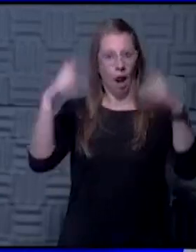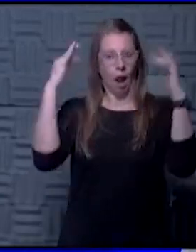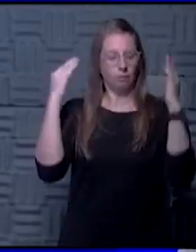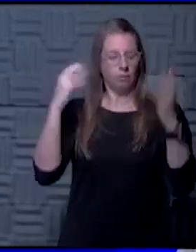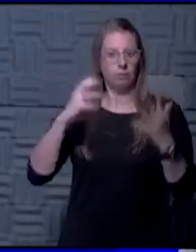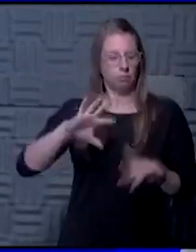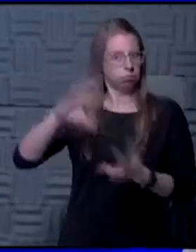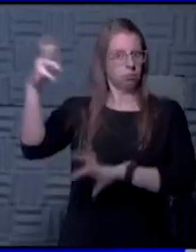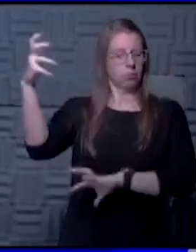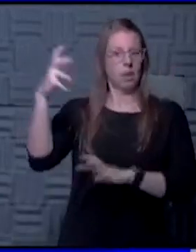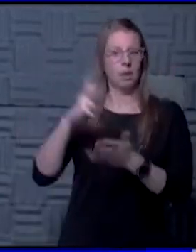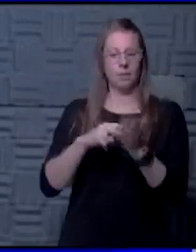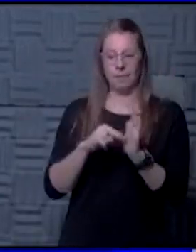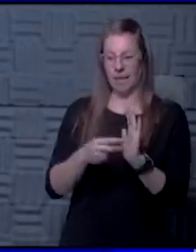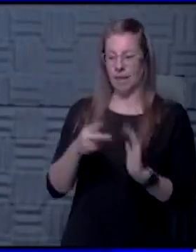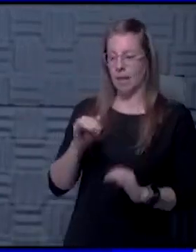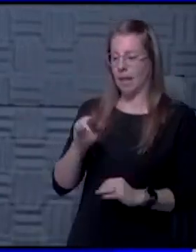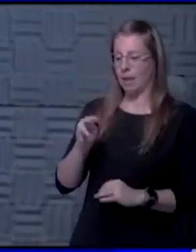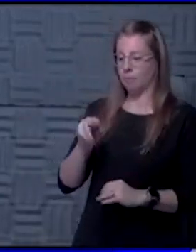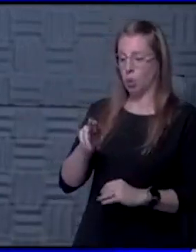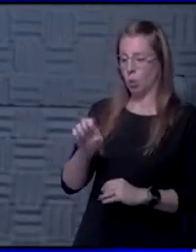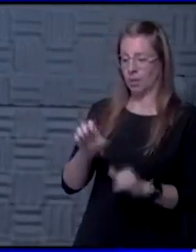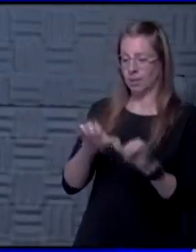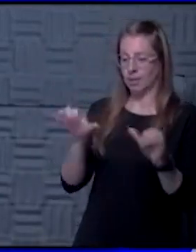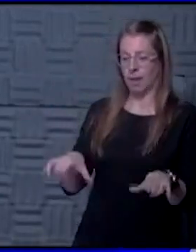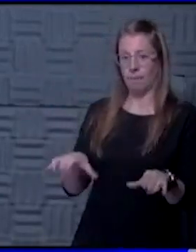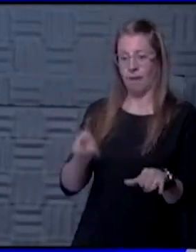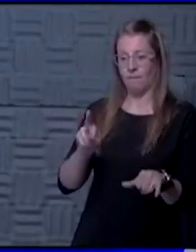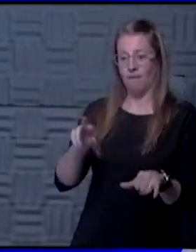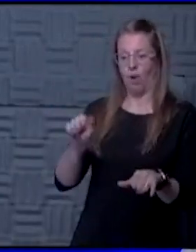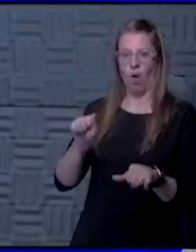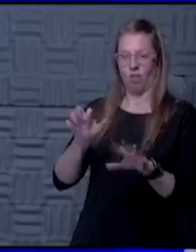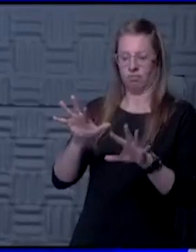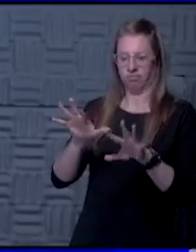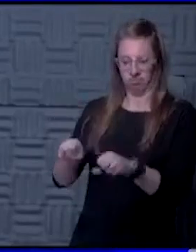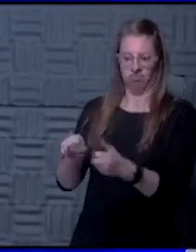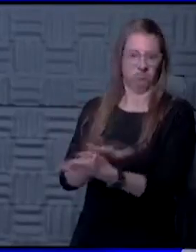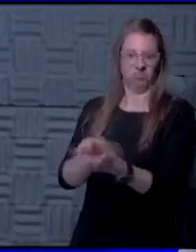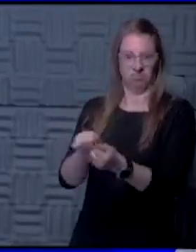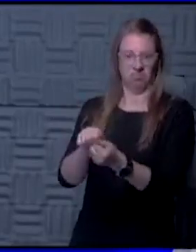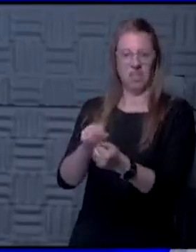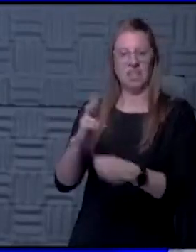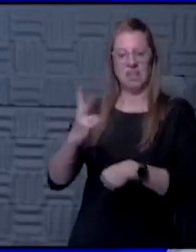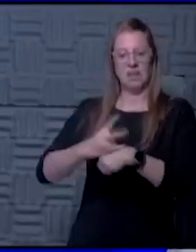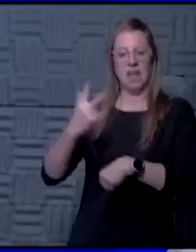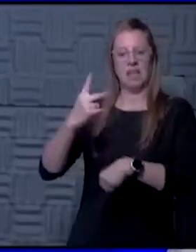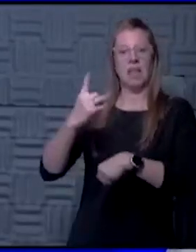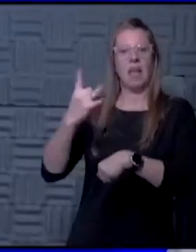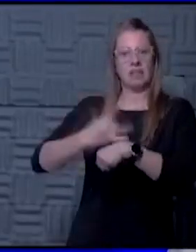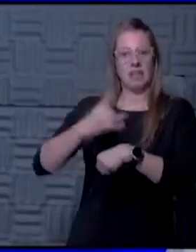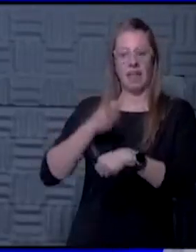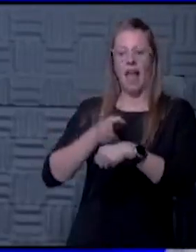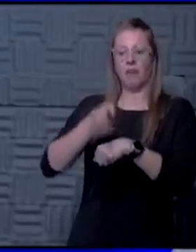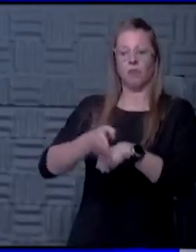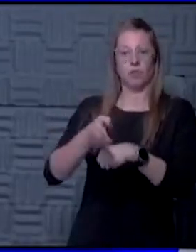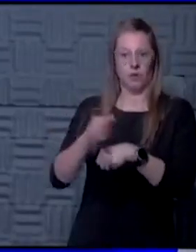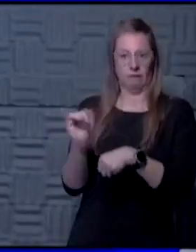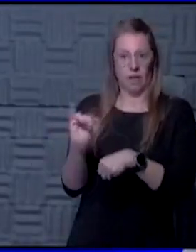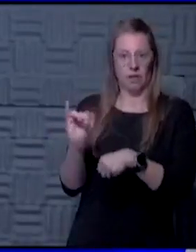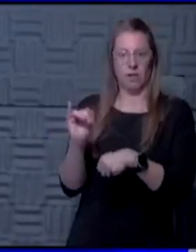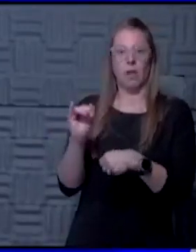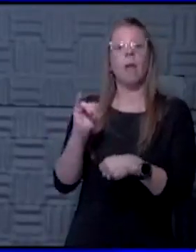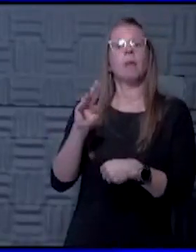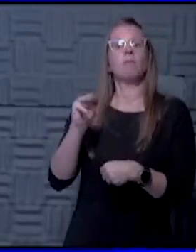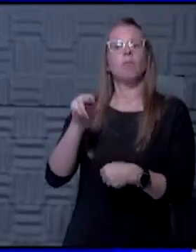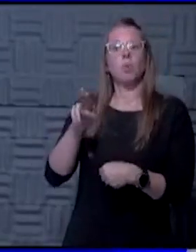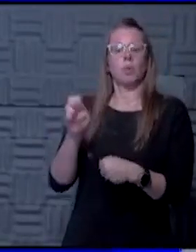system has really taken down the active viral replication, which occurs probably about 7 or 8 days after infection, when your immune system is really